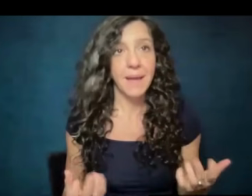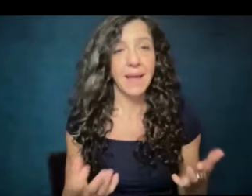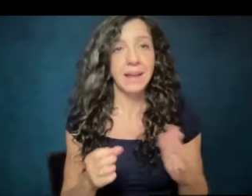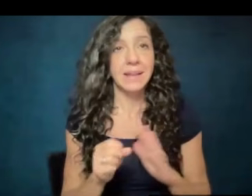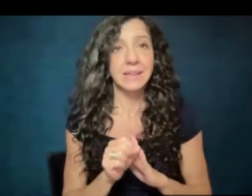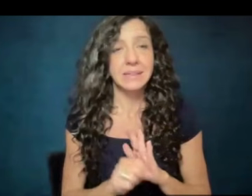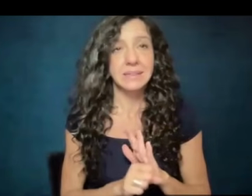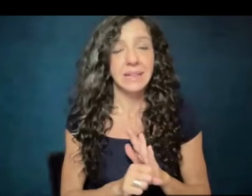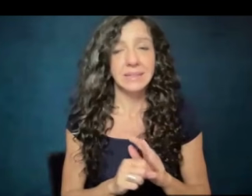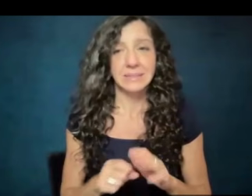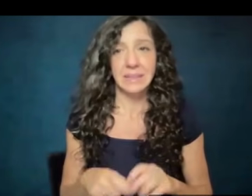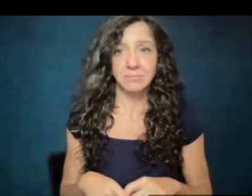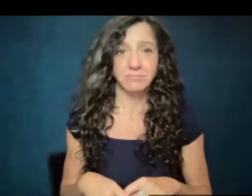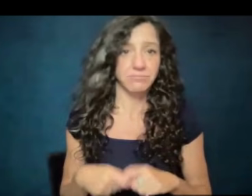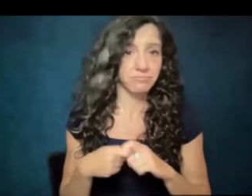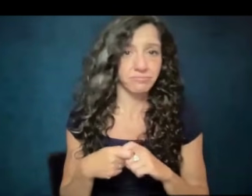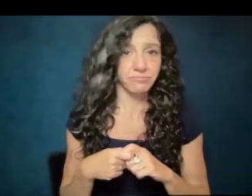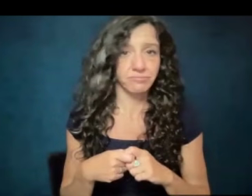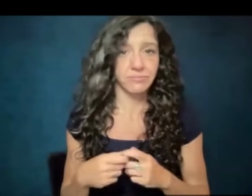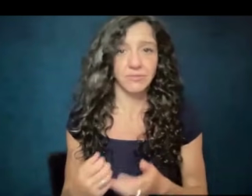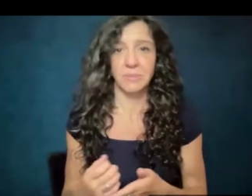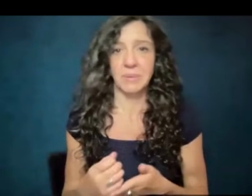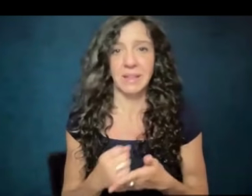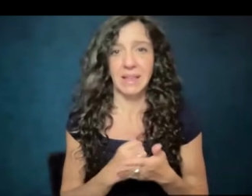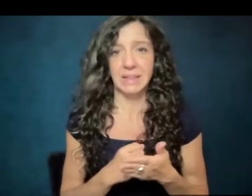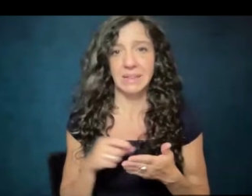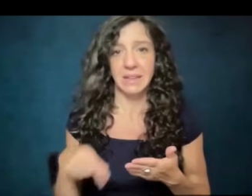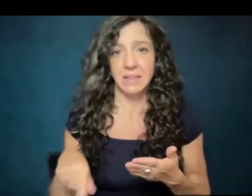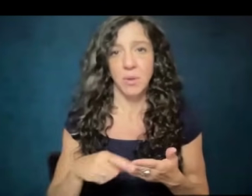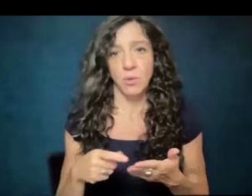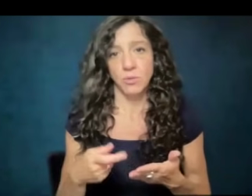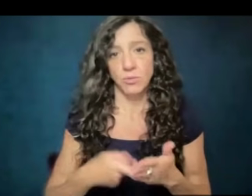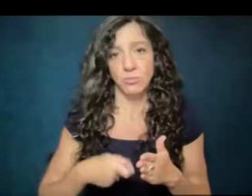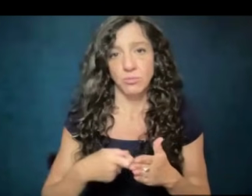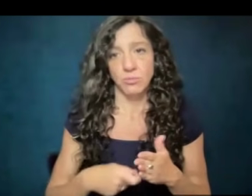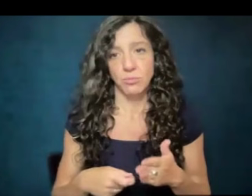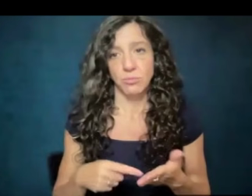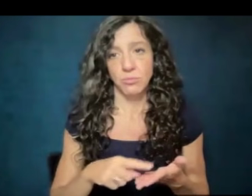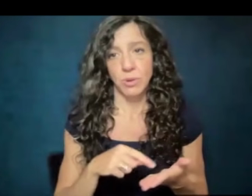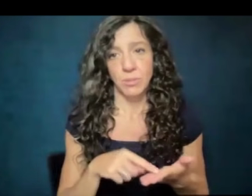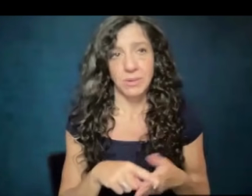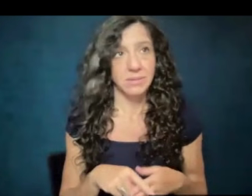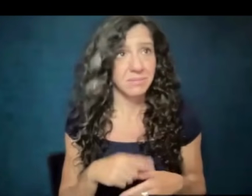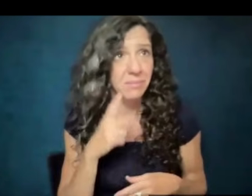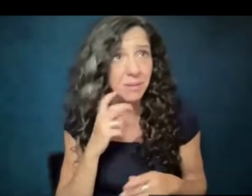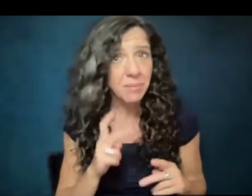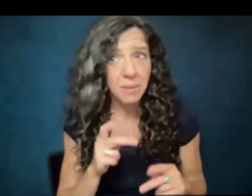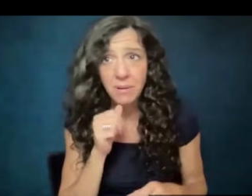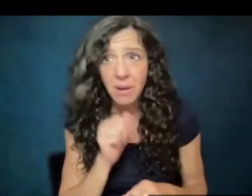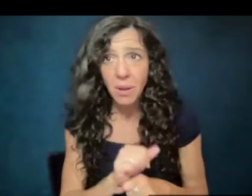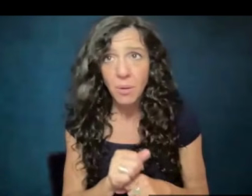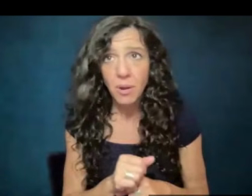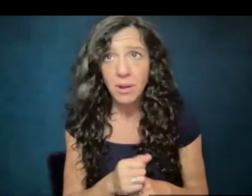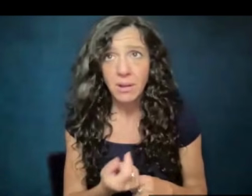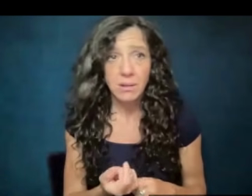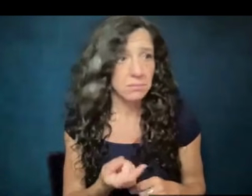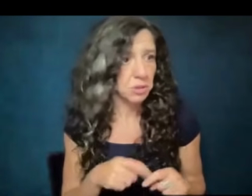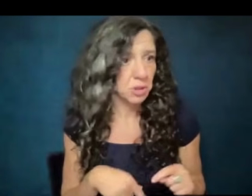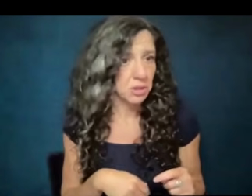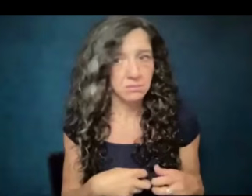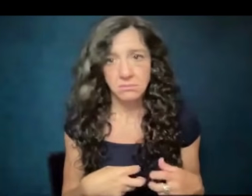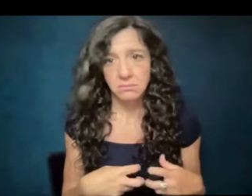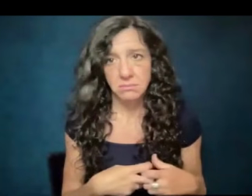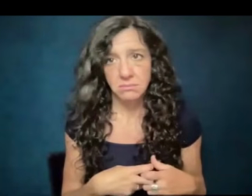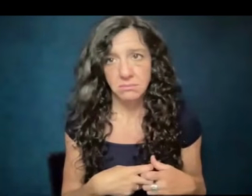put a moratorium on collecting the premiums. People were all of a sudden not working. You could not work, right?